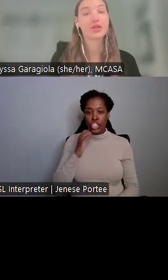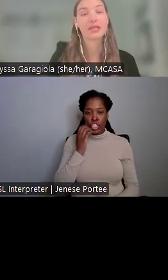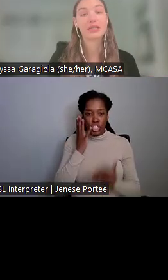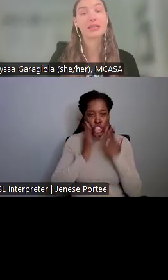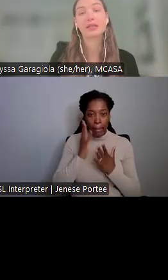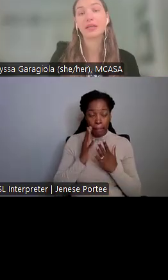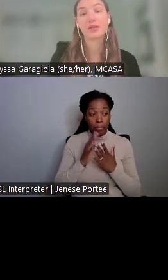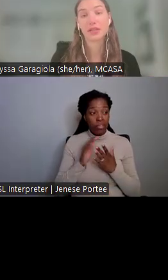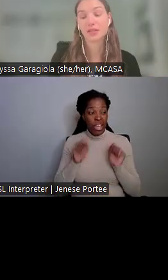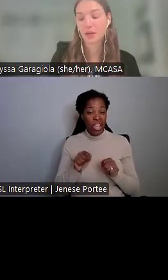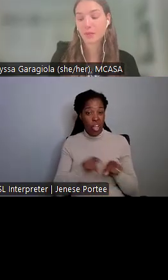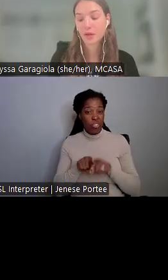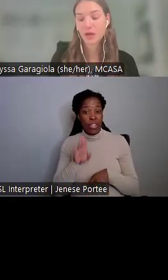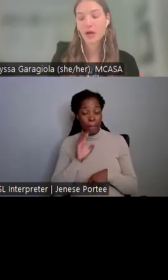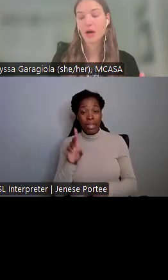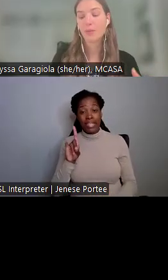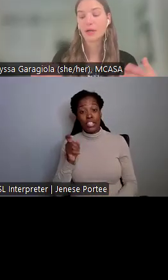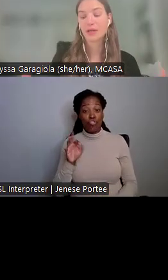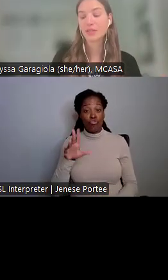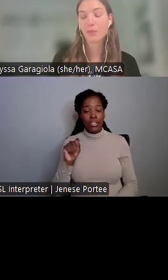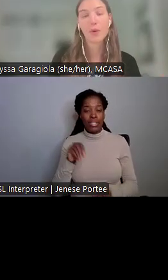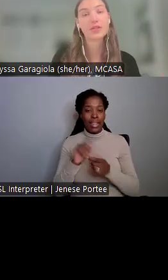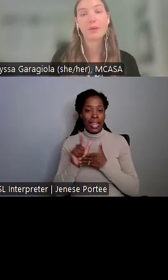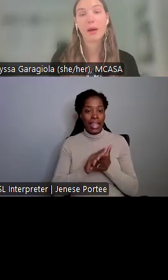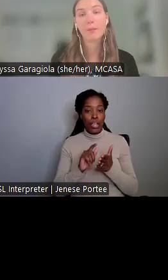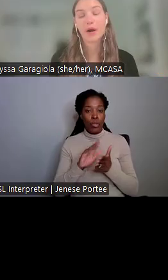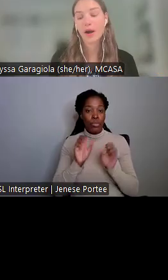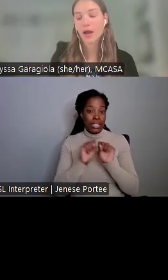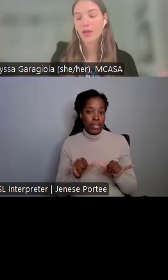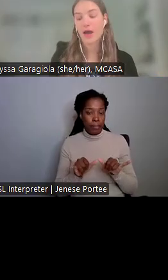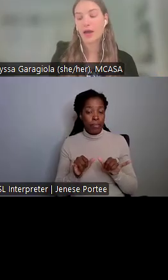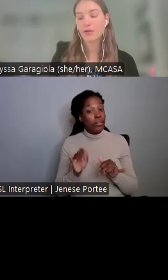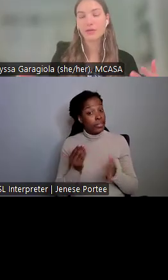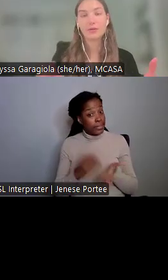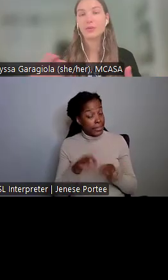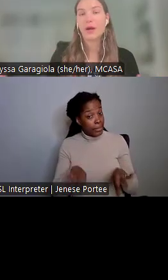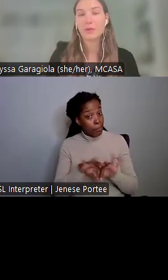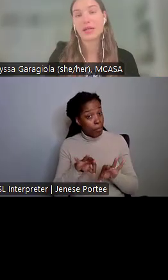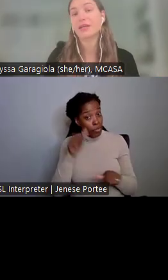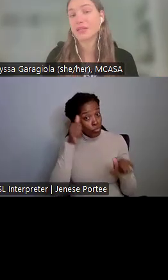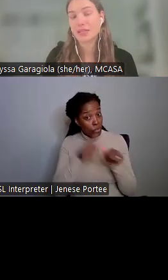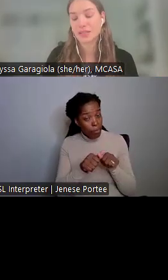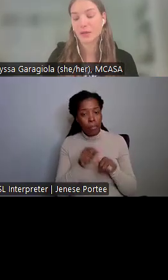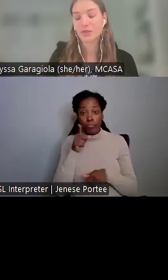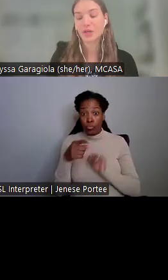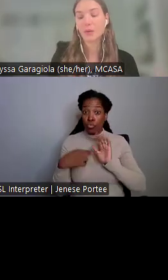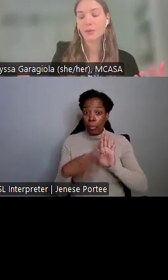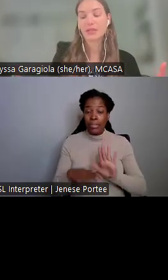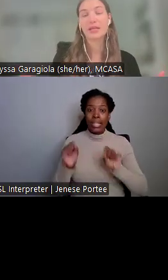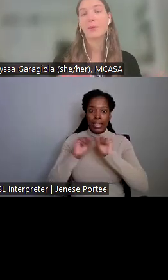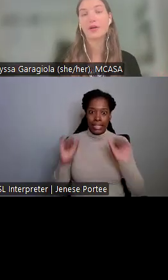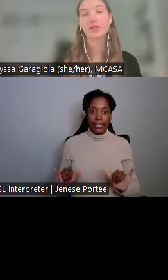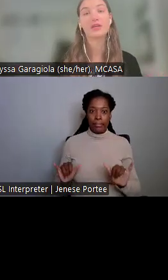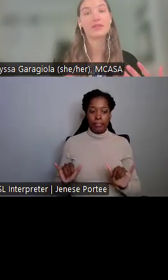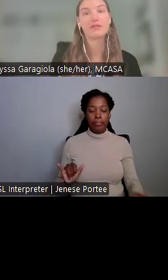a distrust in the legal system. Again, it's important to remember that you represent the system. And so